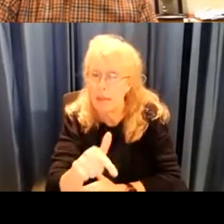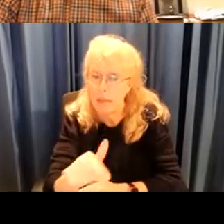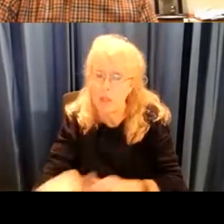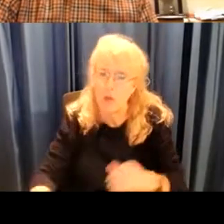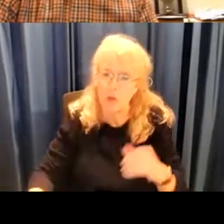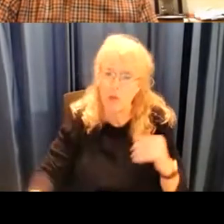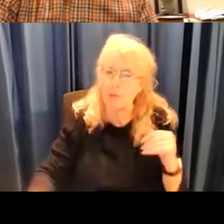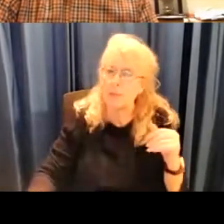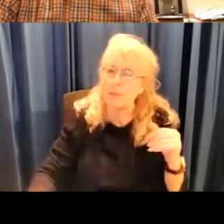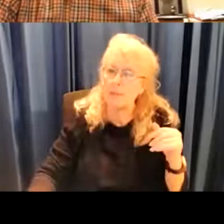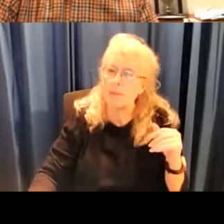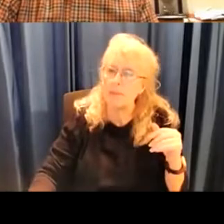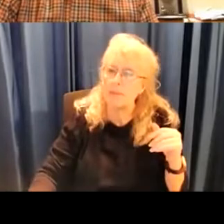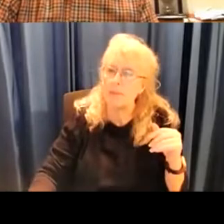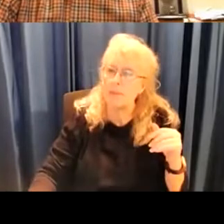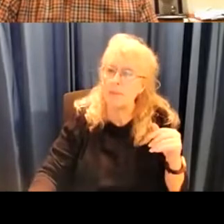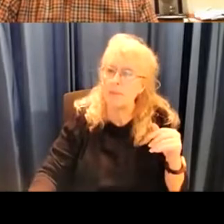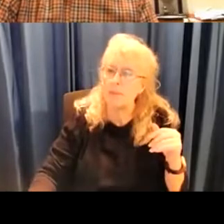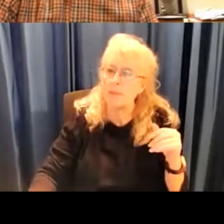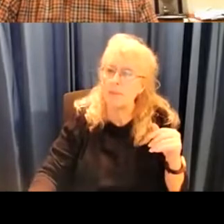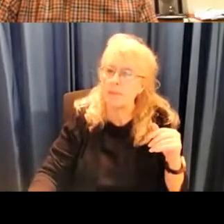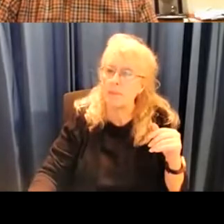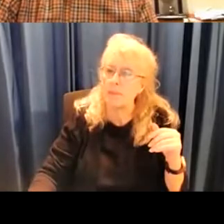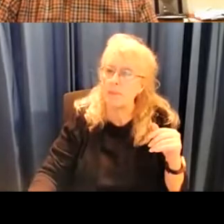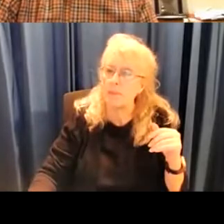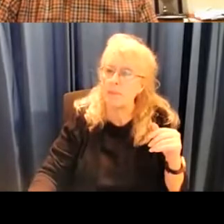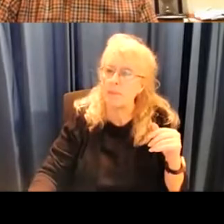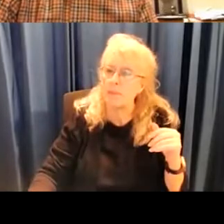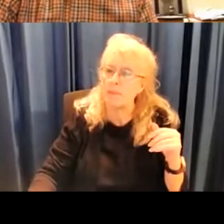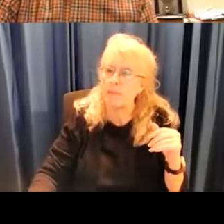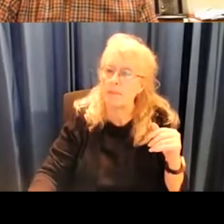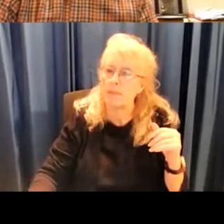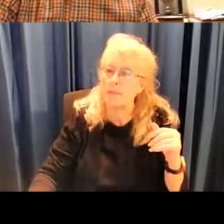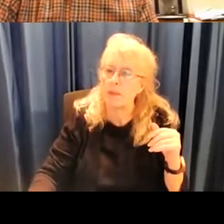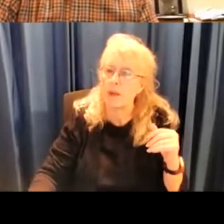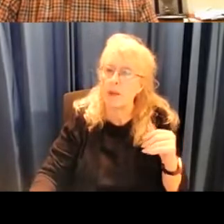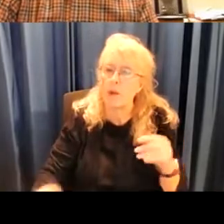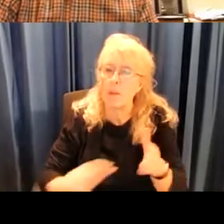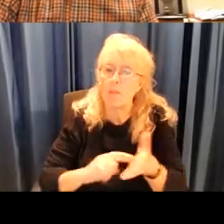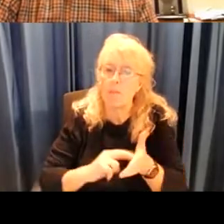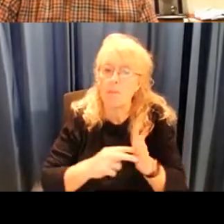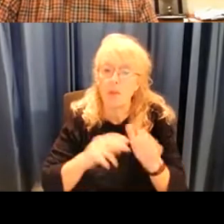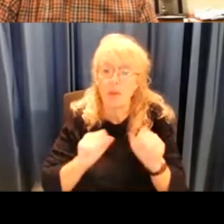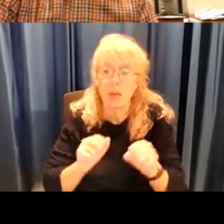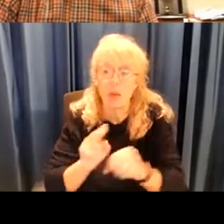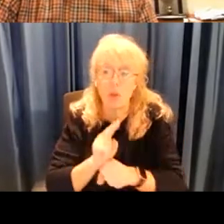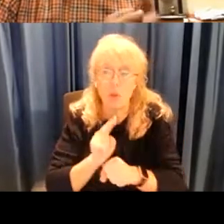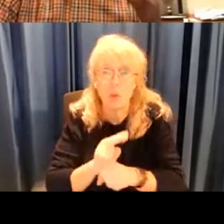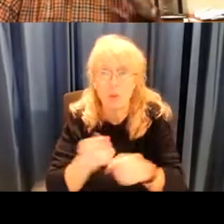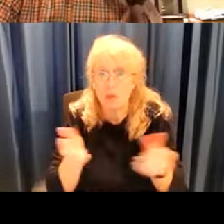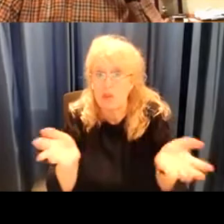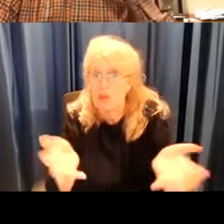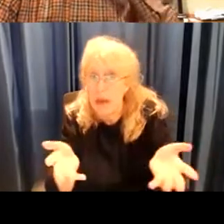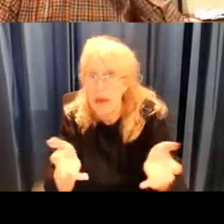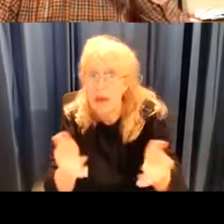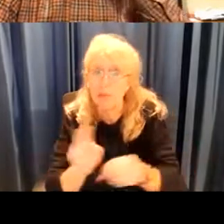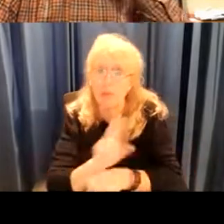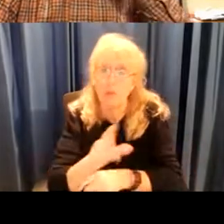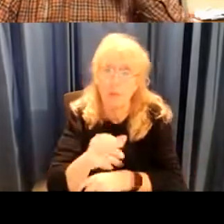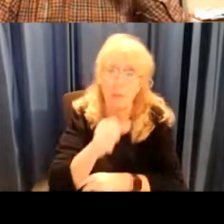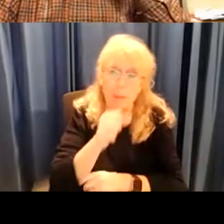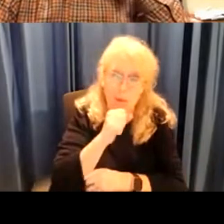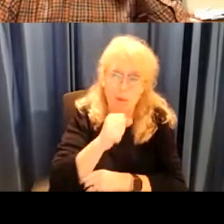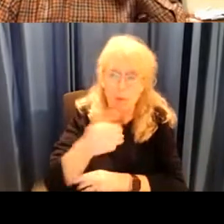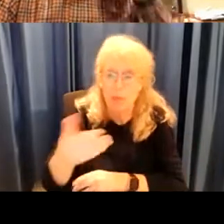space. So with that being said, you can use the chat, you can use the your microphone to introduce yourself, to ask